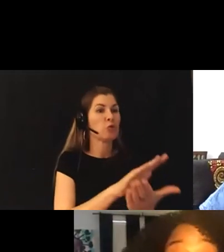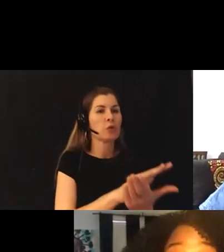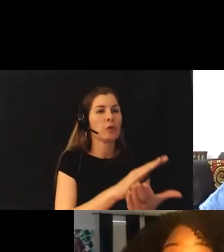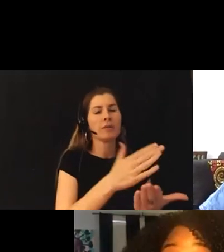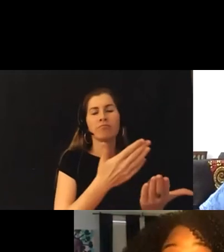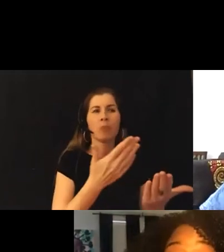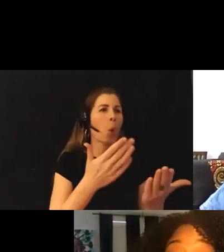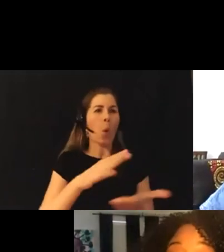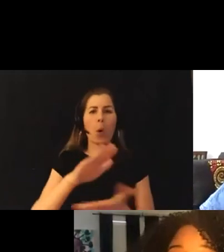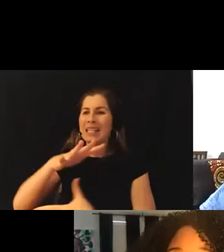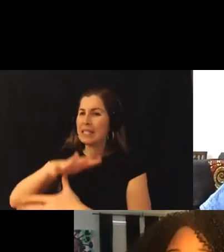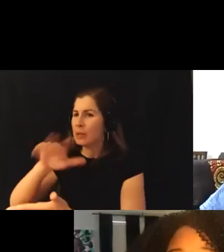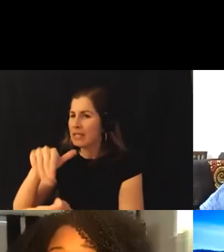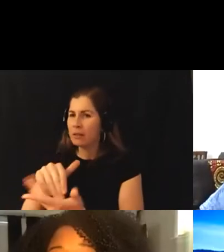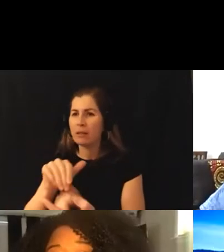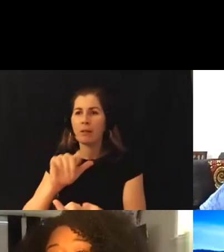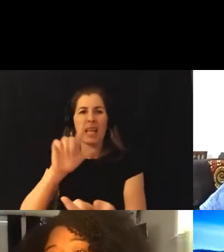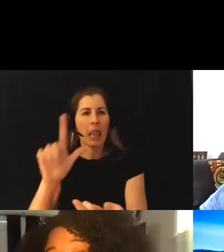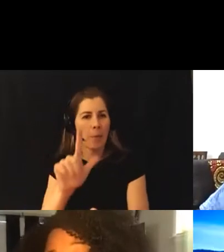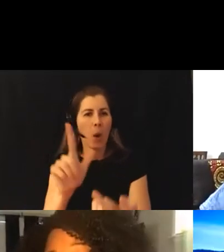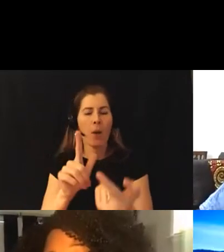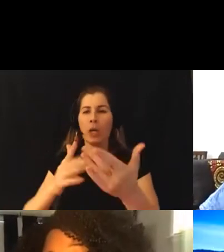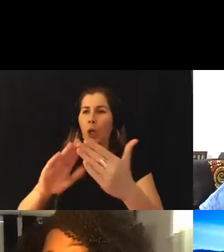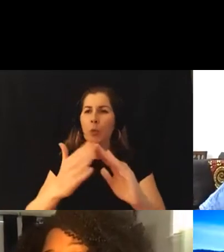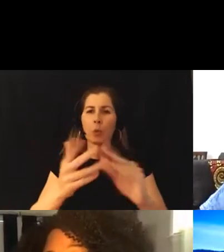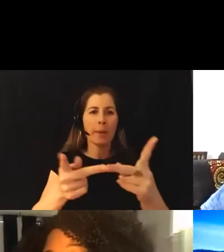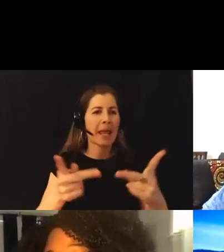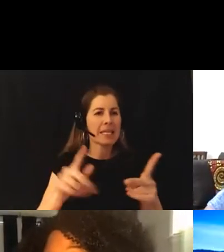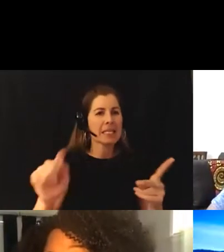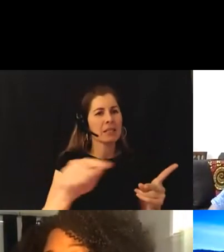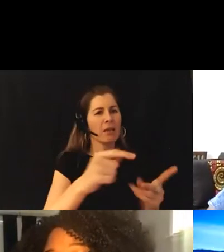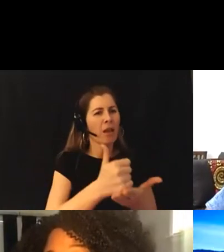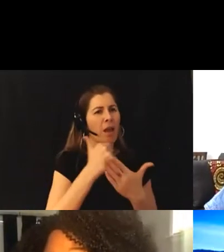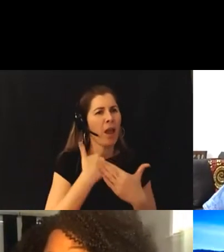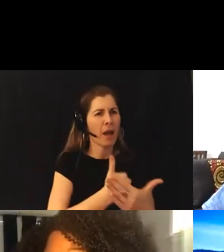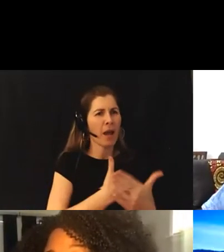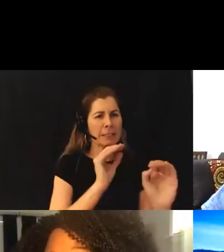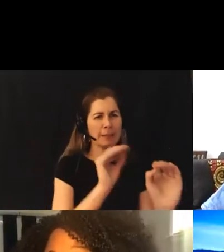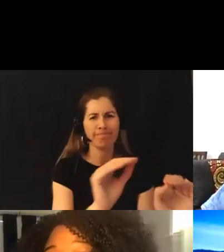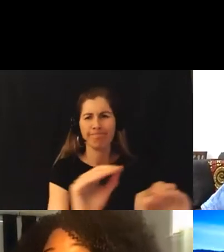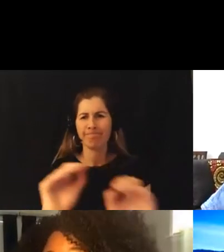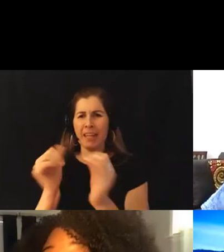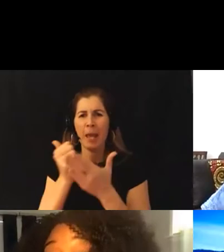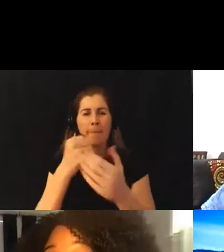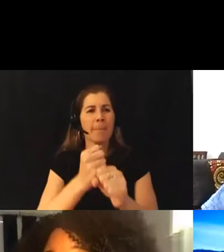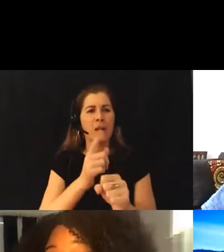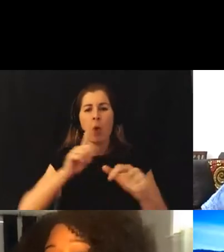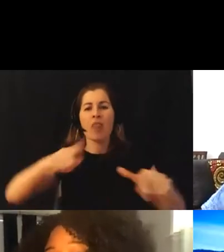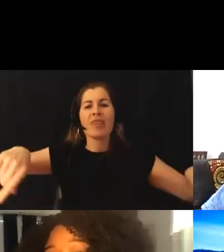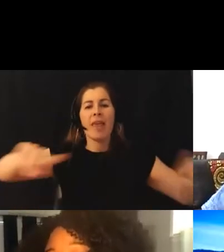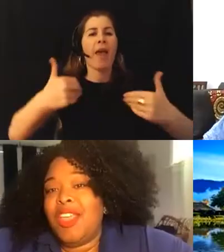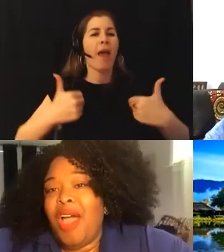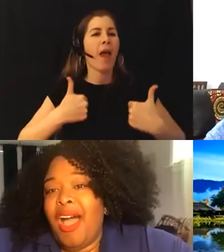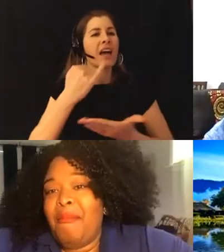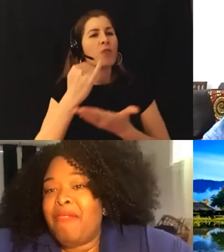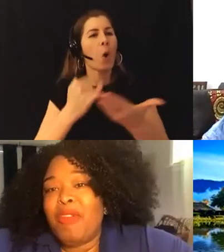and libraries and community spaces, really helping us to make sure that we are making sure there are arts learning and making